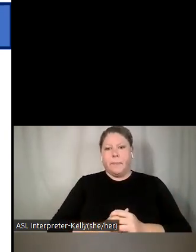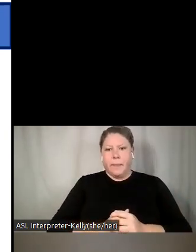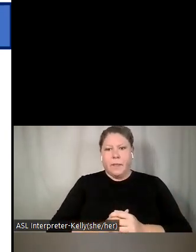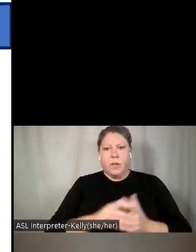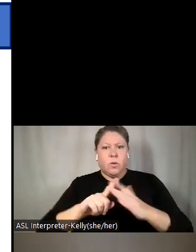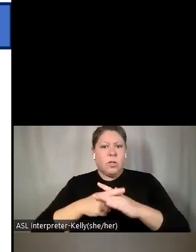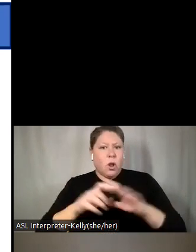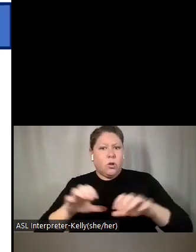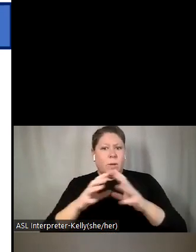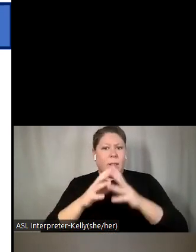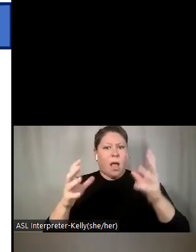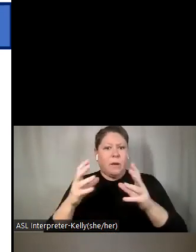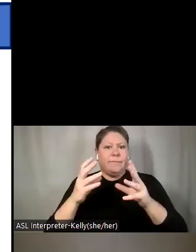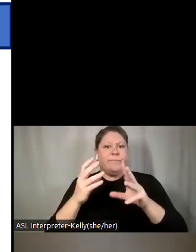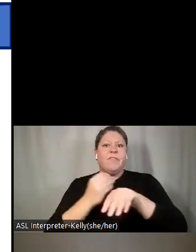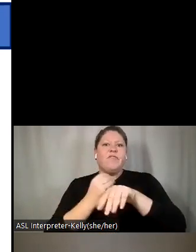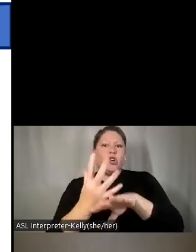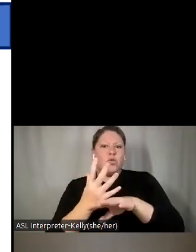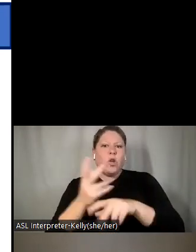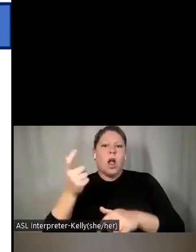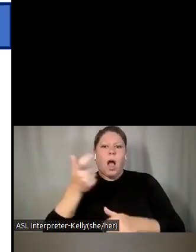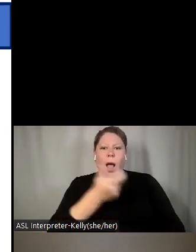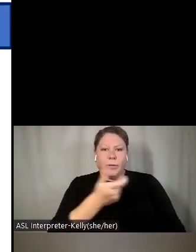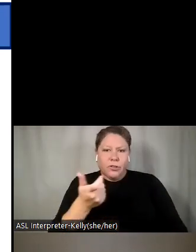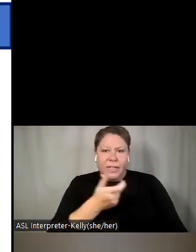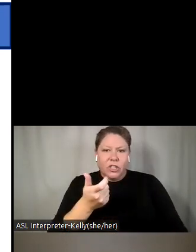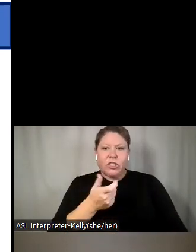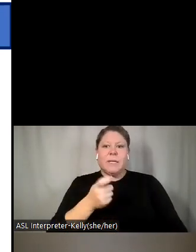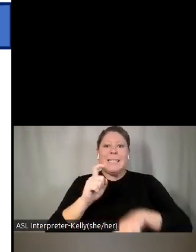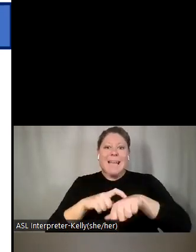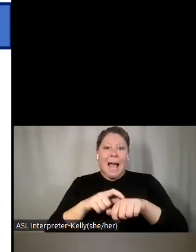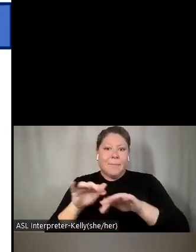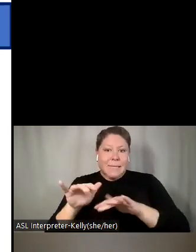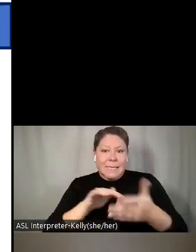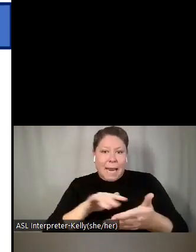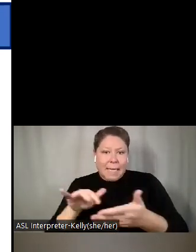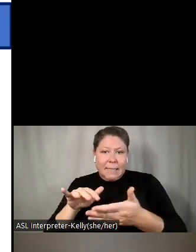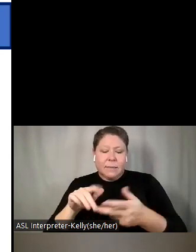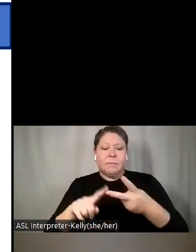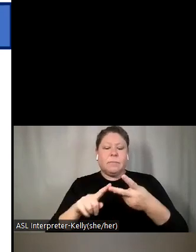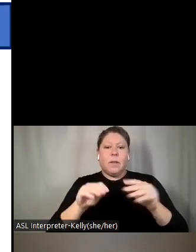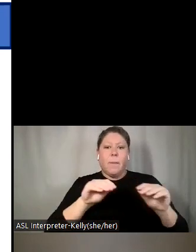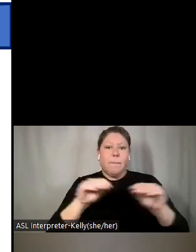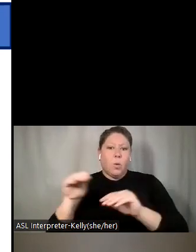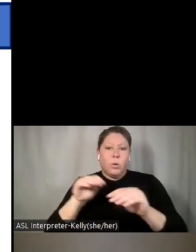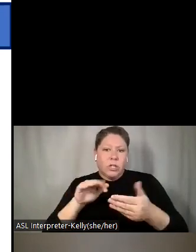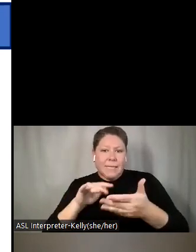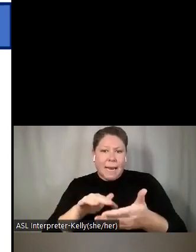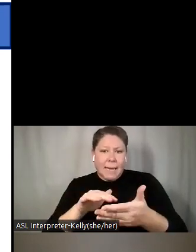virtual-based observations, things like time studies and motion studies, that have been focused on